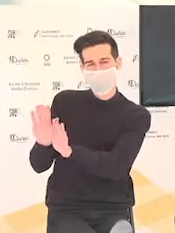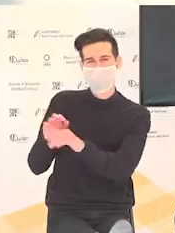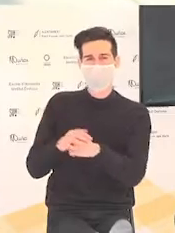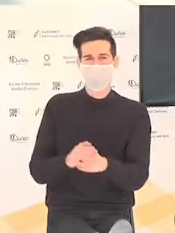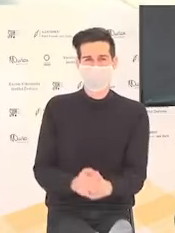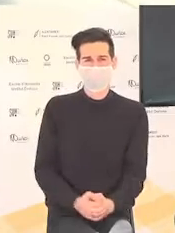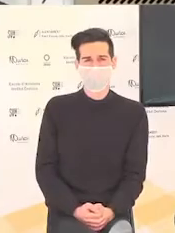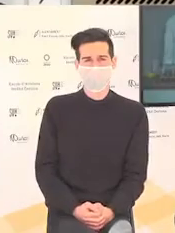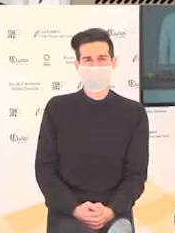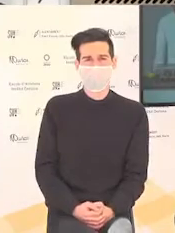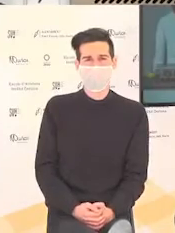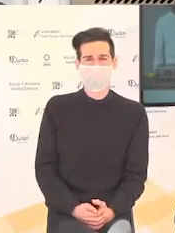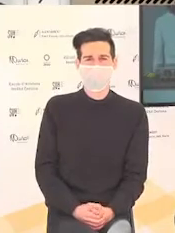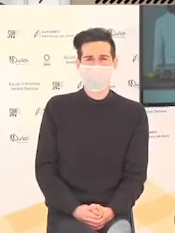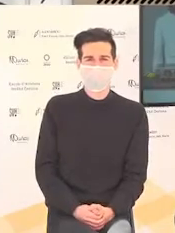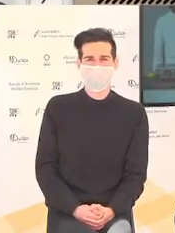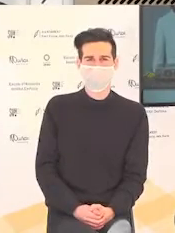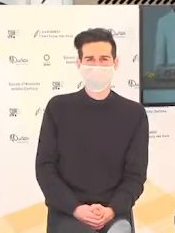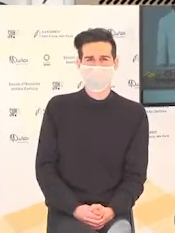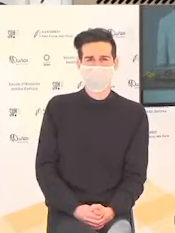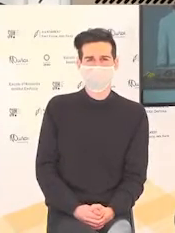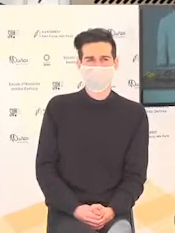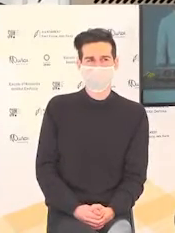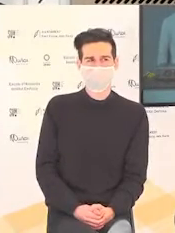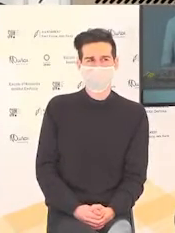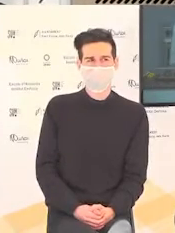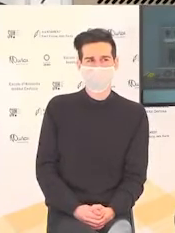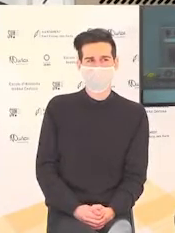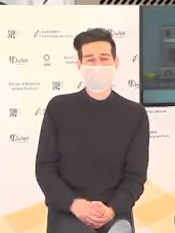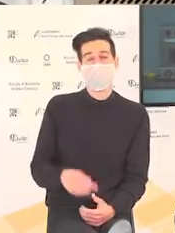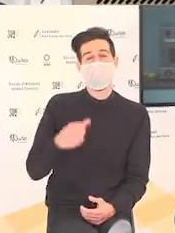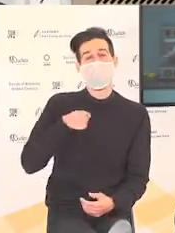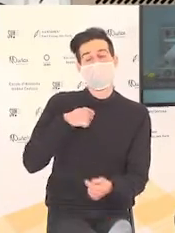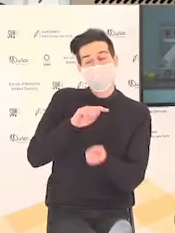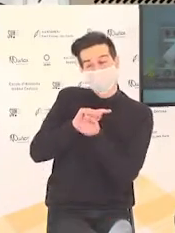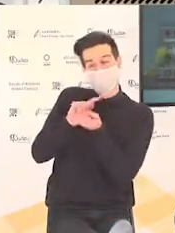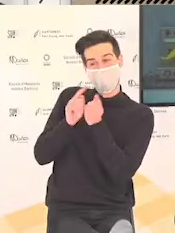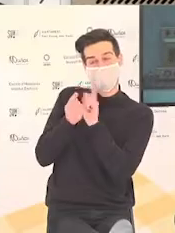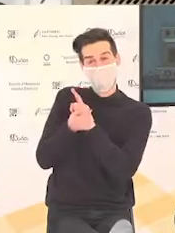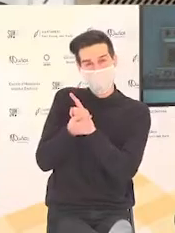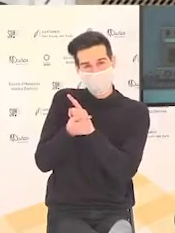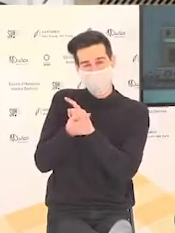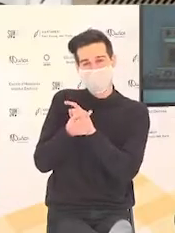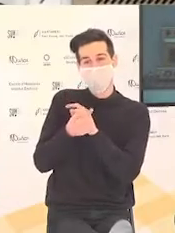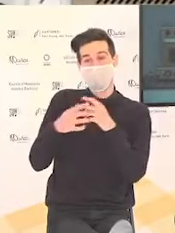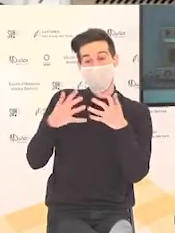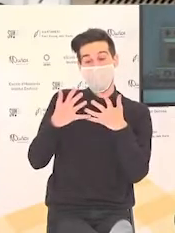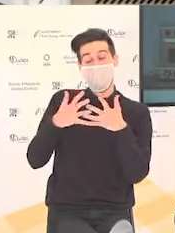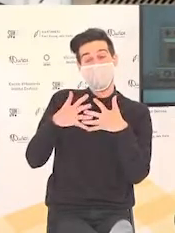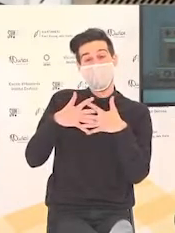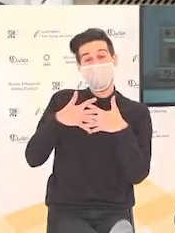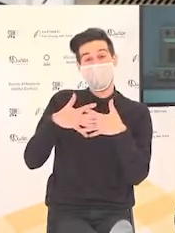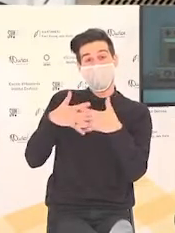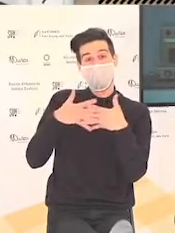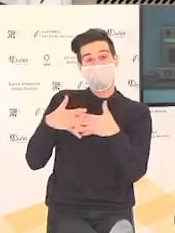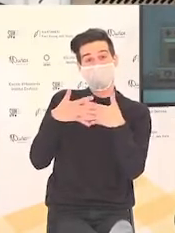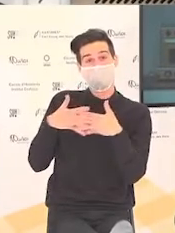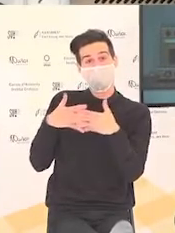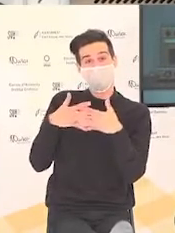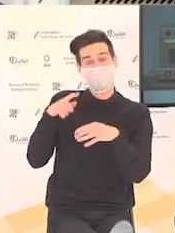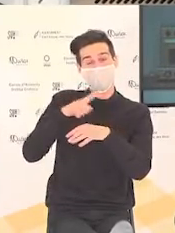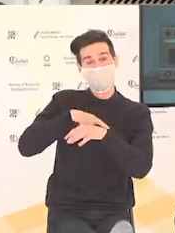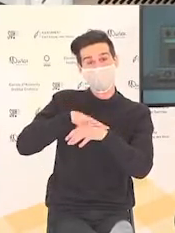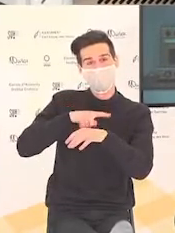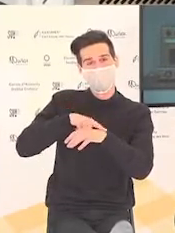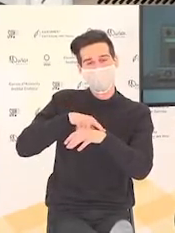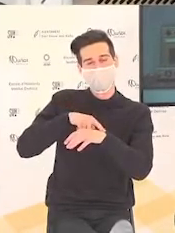okay. But somebody can double check for me. He preconfigurado el tiempo en la máquina, así que no se preocupen, pero bueno, si alguien lo controla, mejor que mejor.